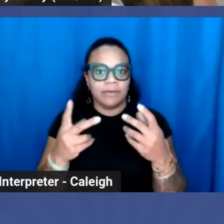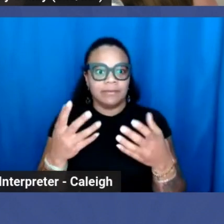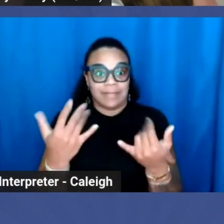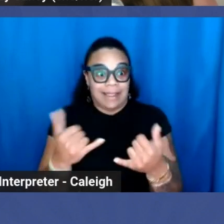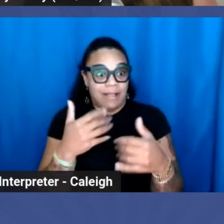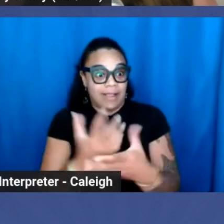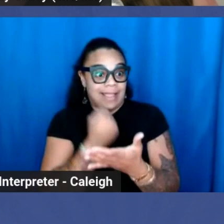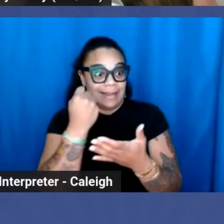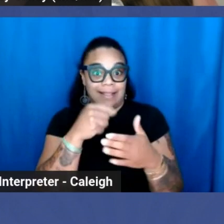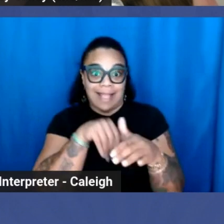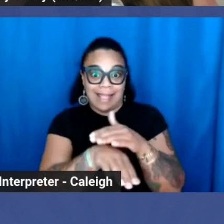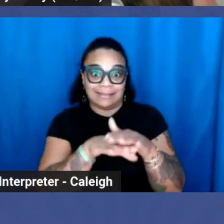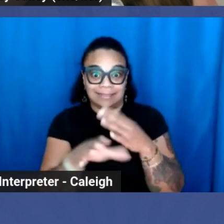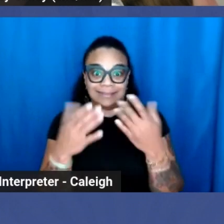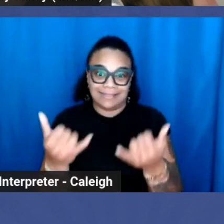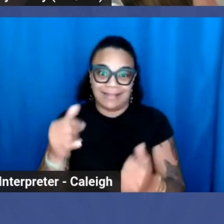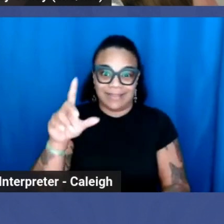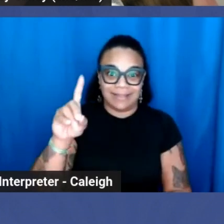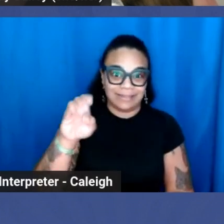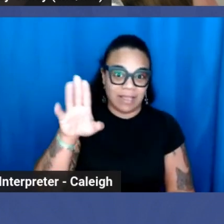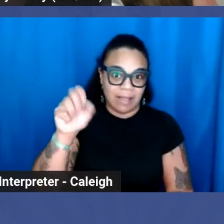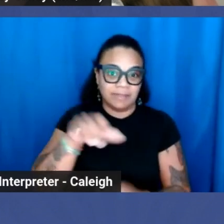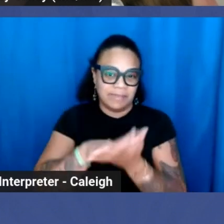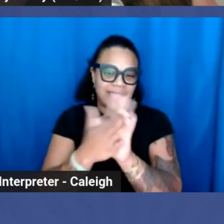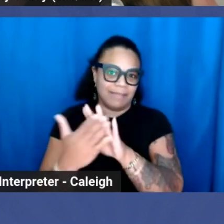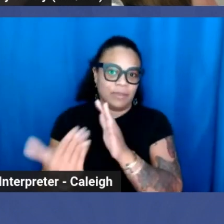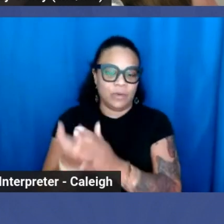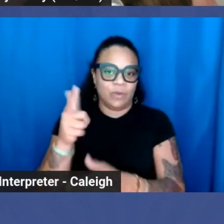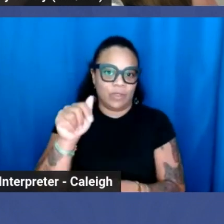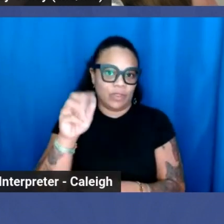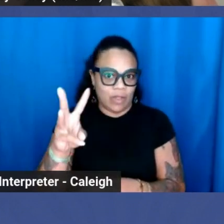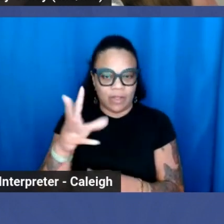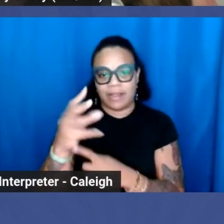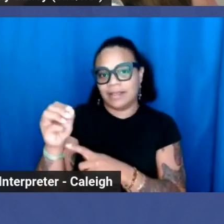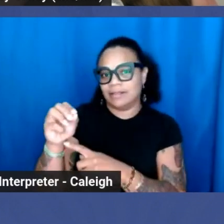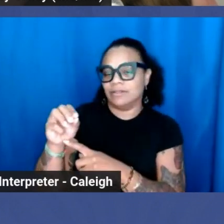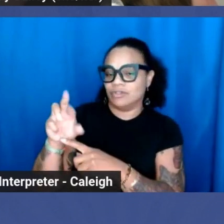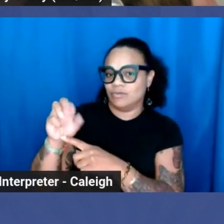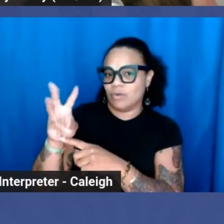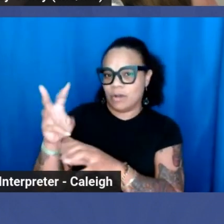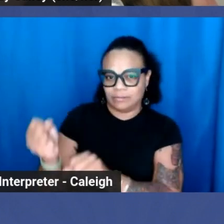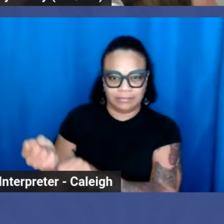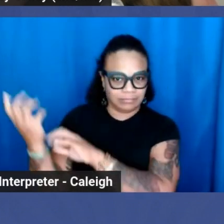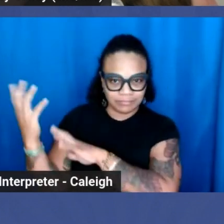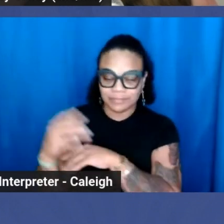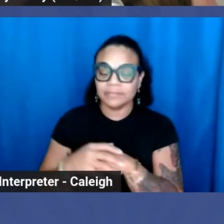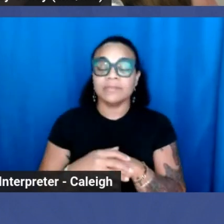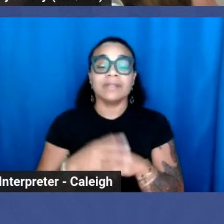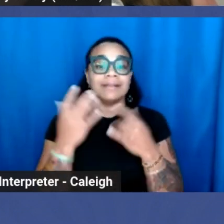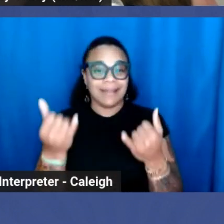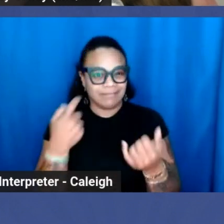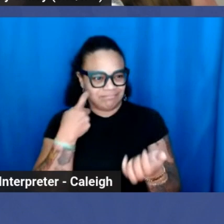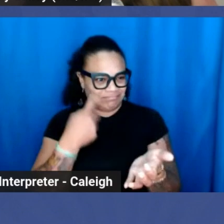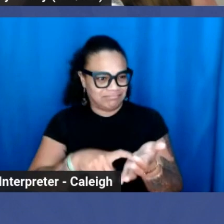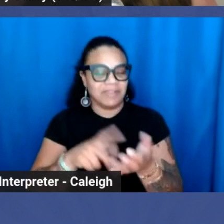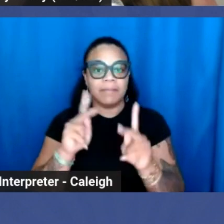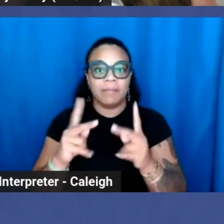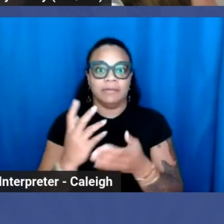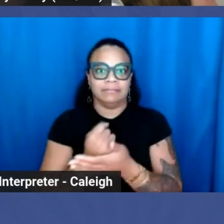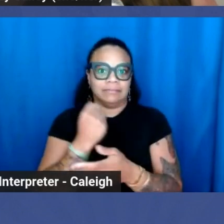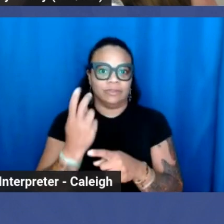that Dobbs is the law of the land, that Roe has fallen. And the what they're seeing is that people are using